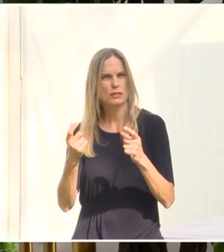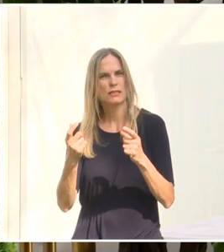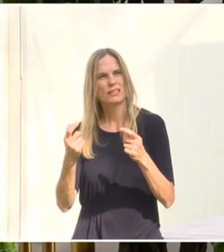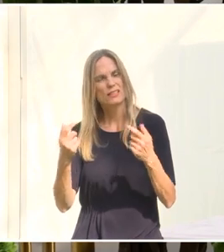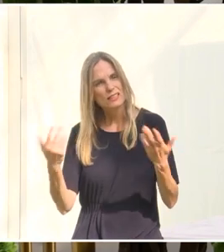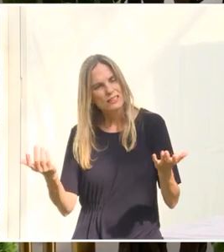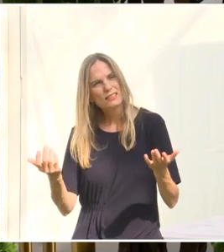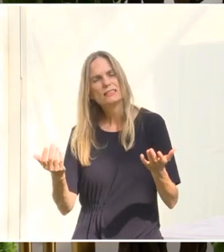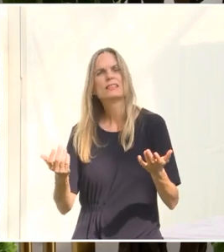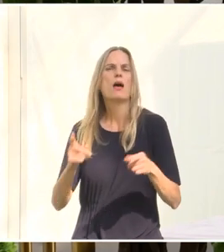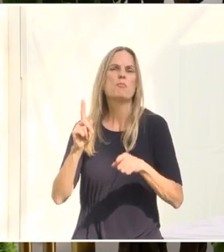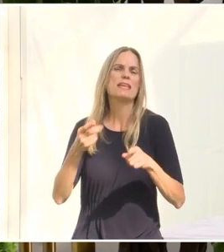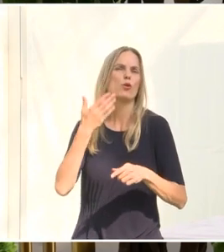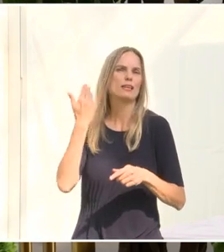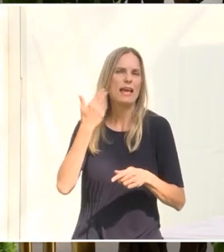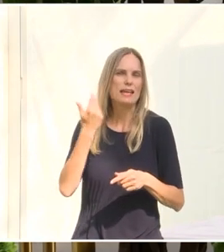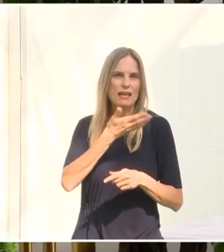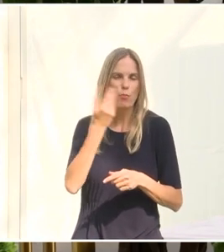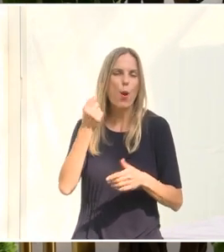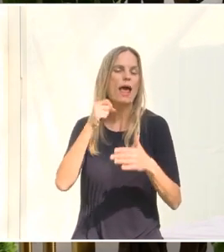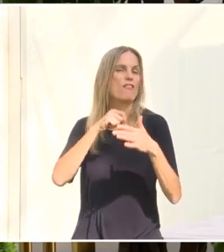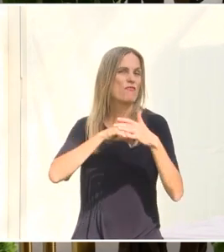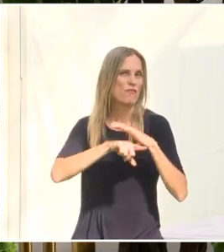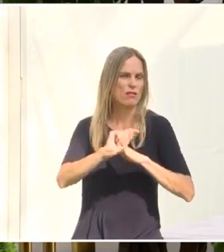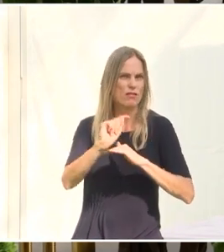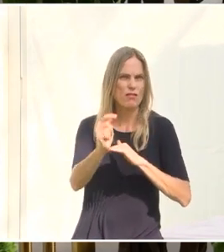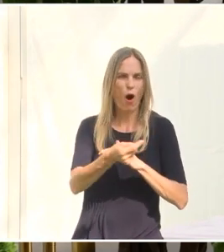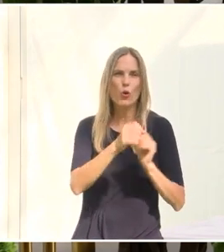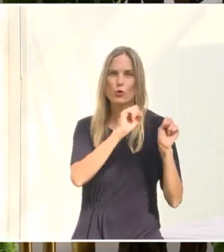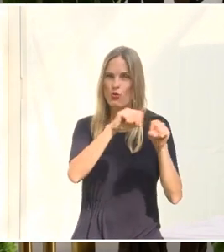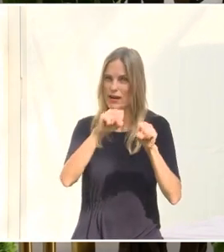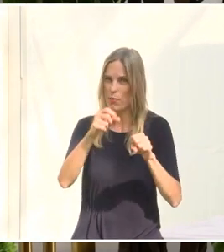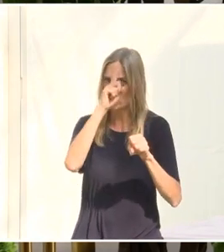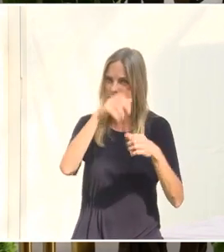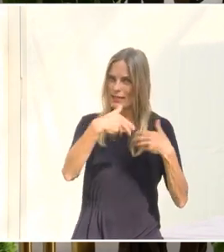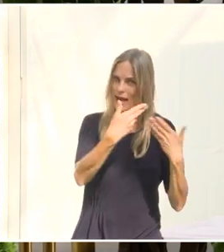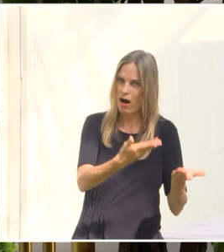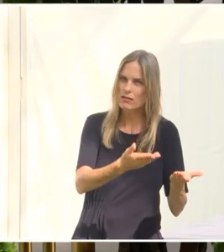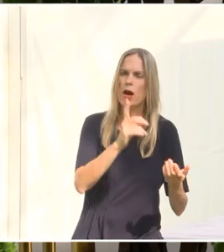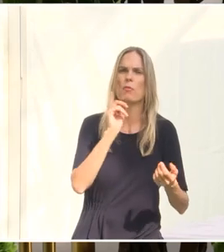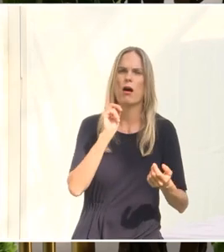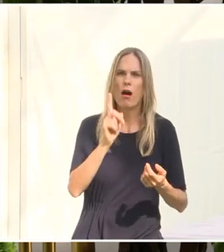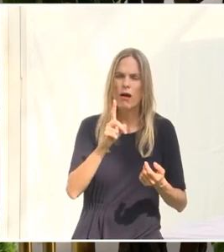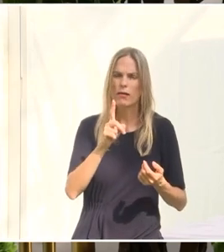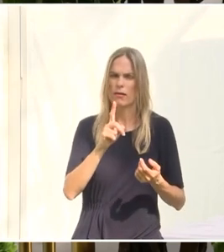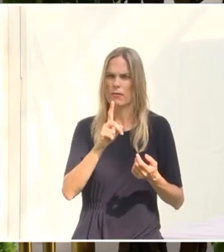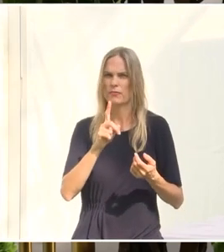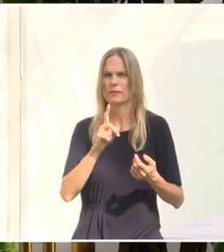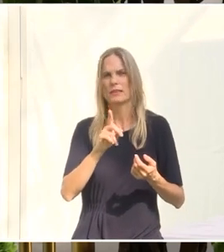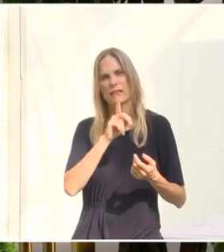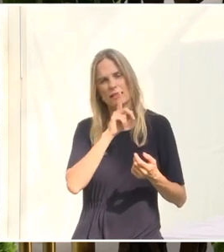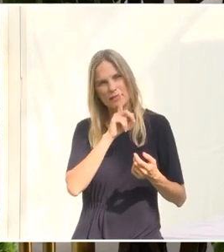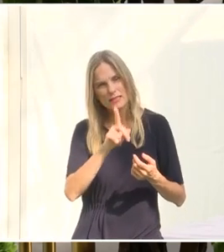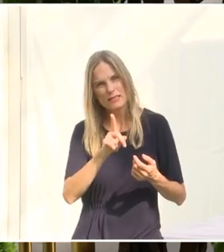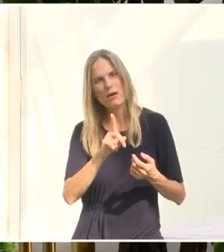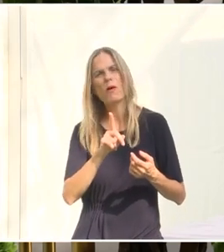easy. And as we also know, migration brings opportunities to the countries, but also between countries, conflicts are brought to the